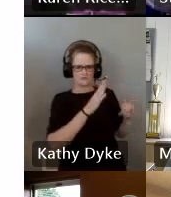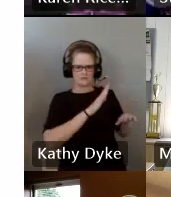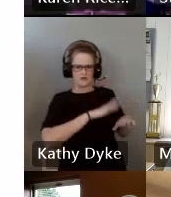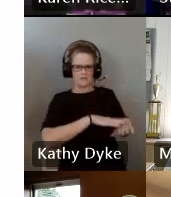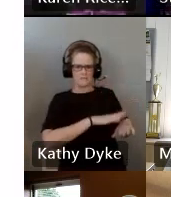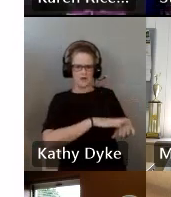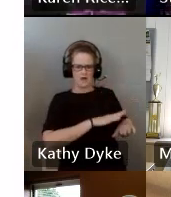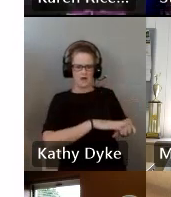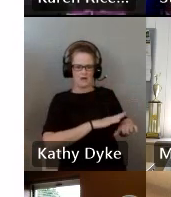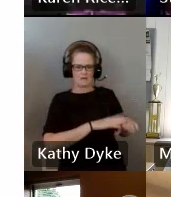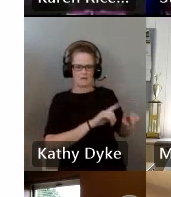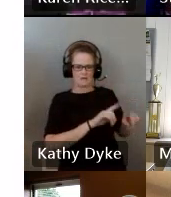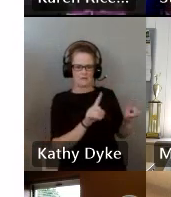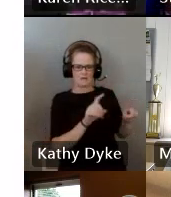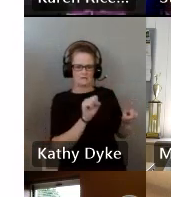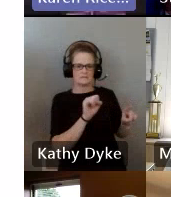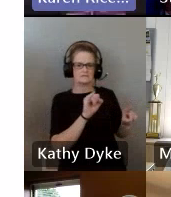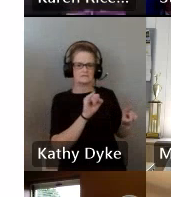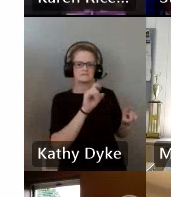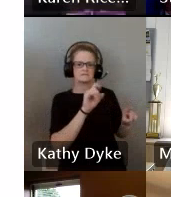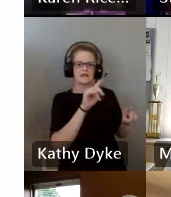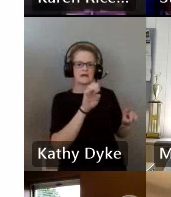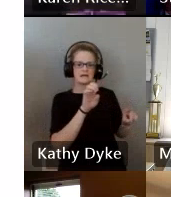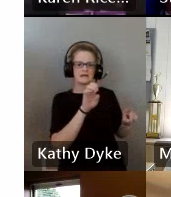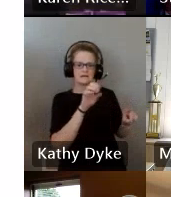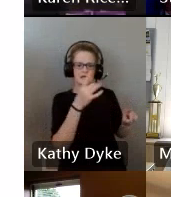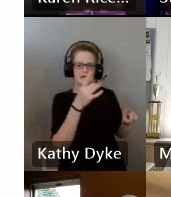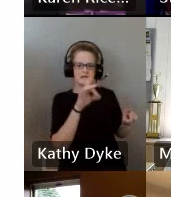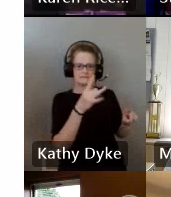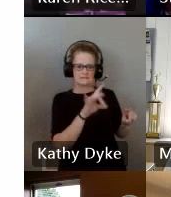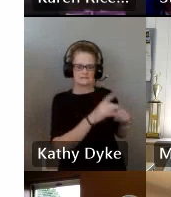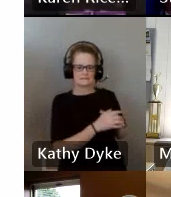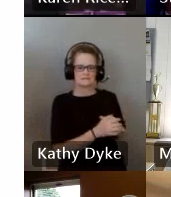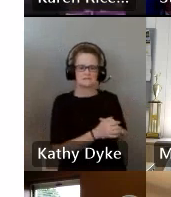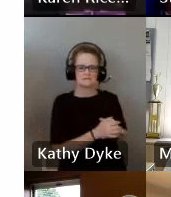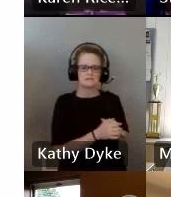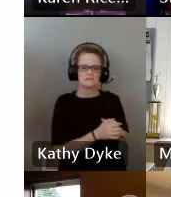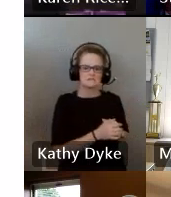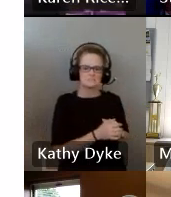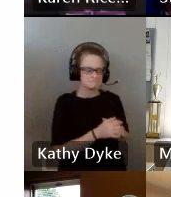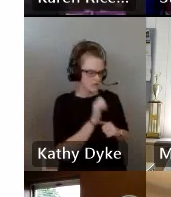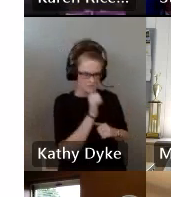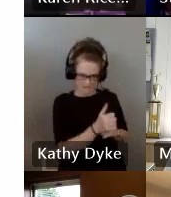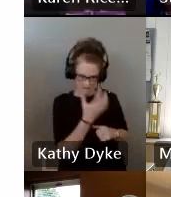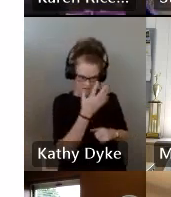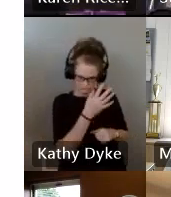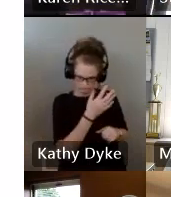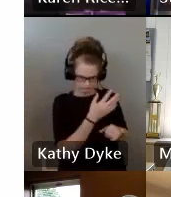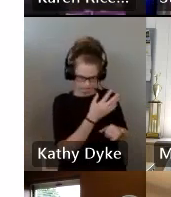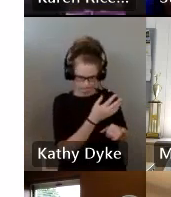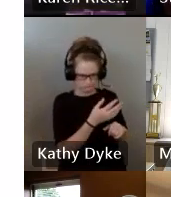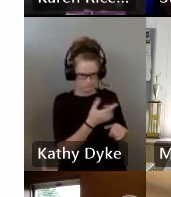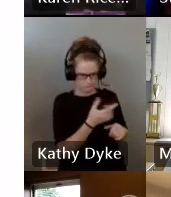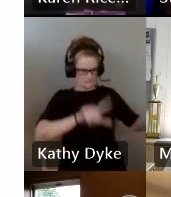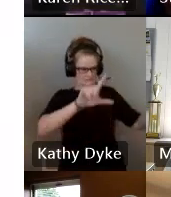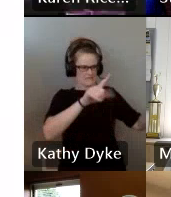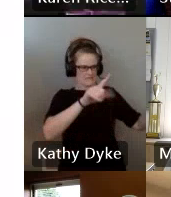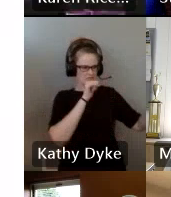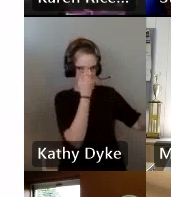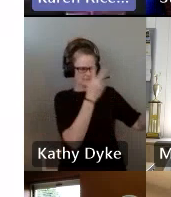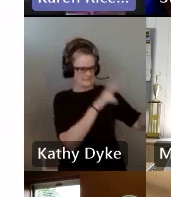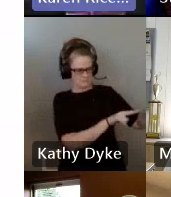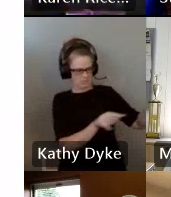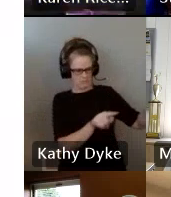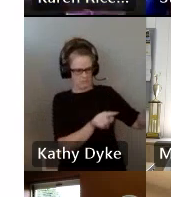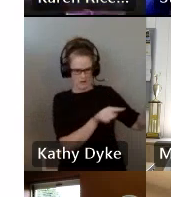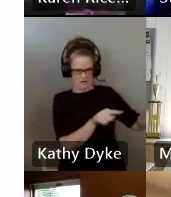banner except in slide 18. And so they're not missing anything. If it's like mine, they're not missing